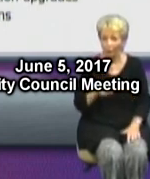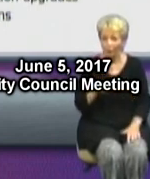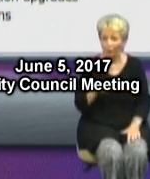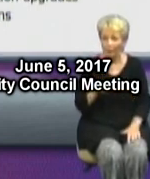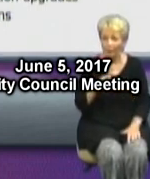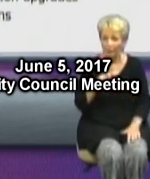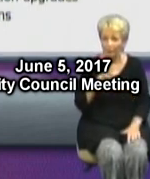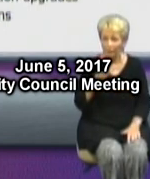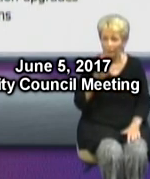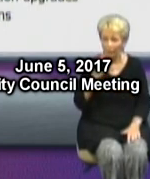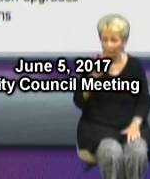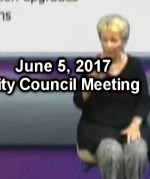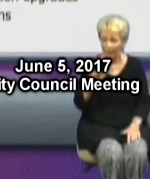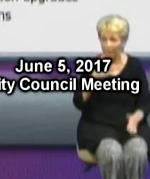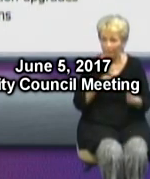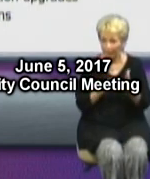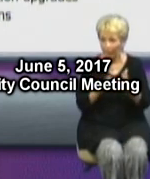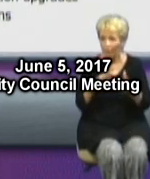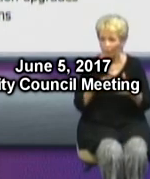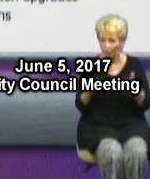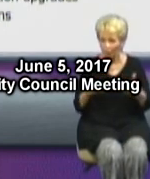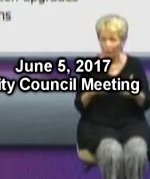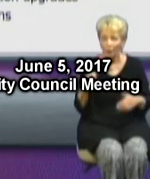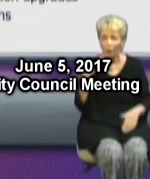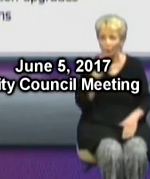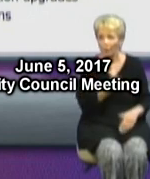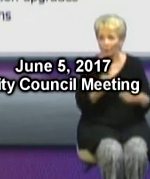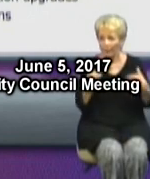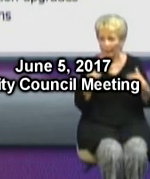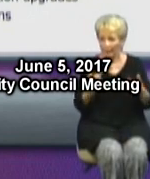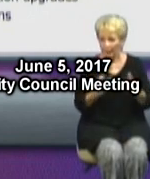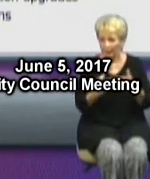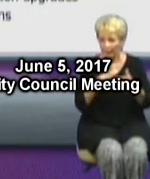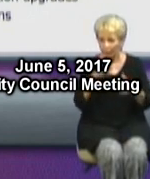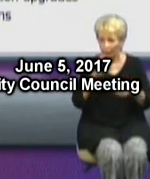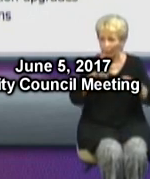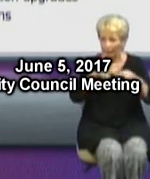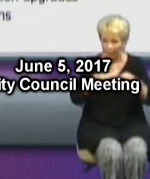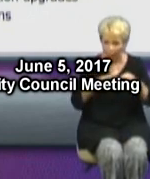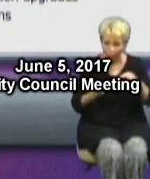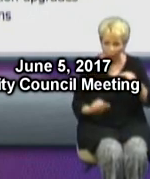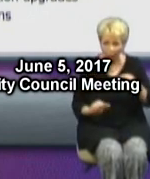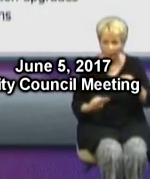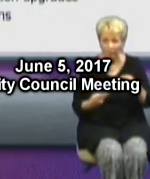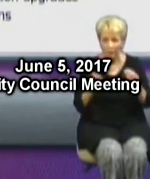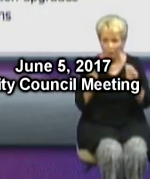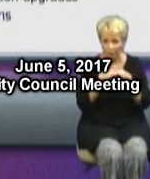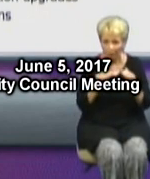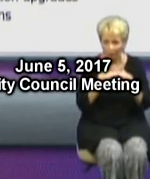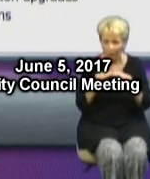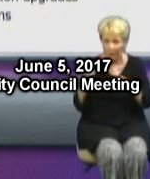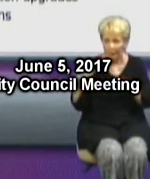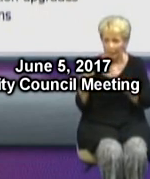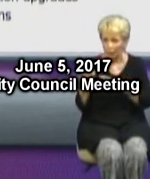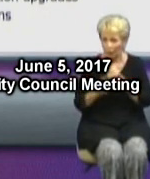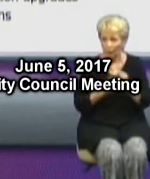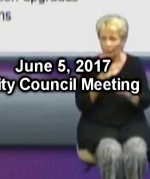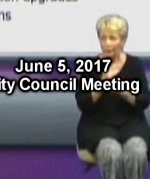$33.5 million. We have had electric rate decreases, small ones the last